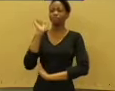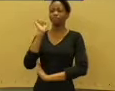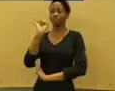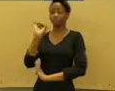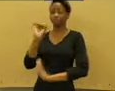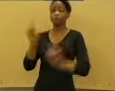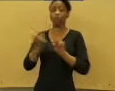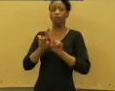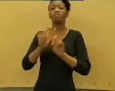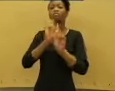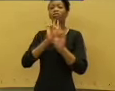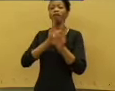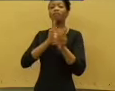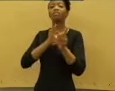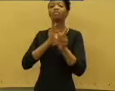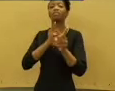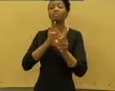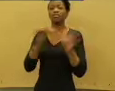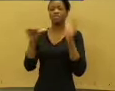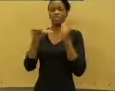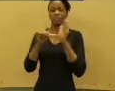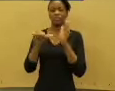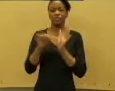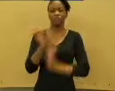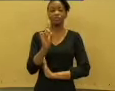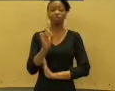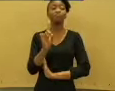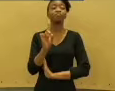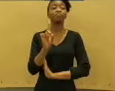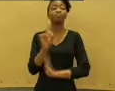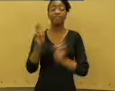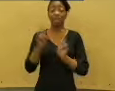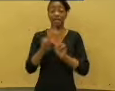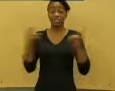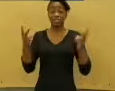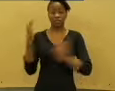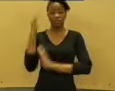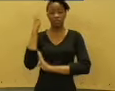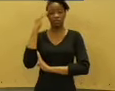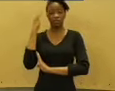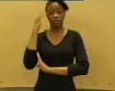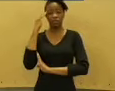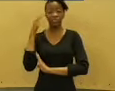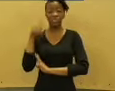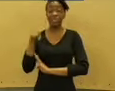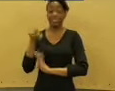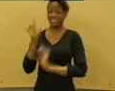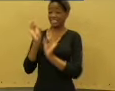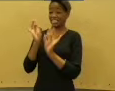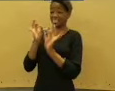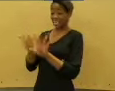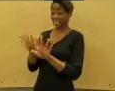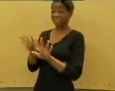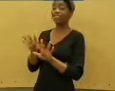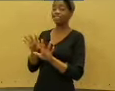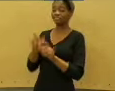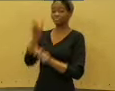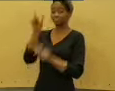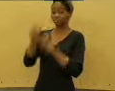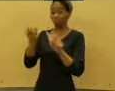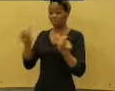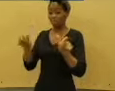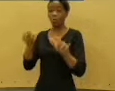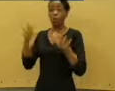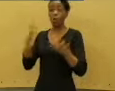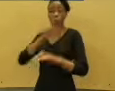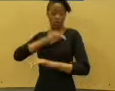your question, I think it's very important to note the difference between a homophobic individual who is being homophobic or